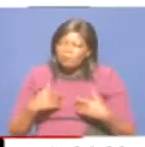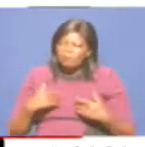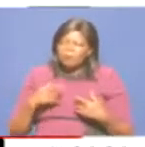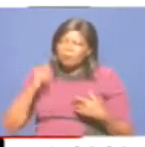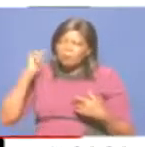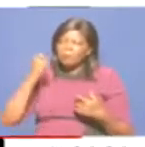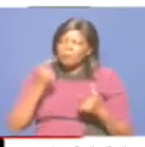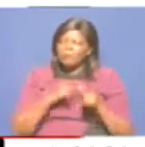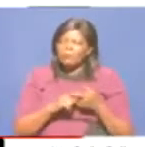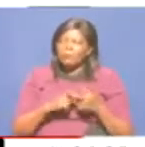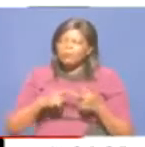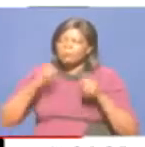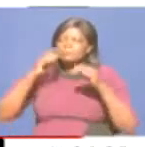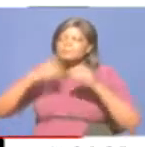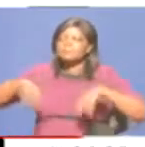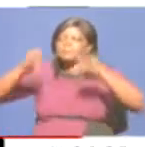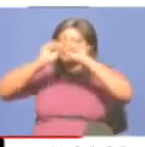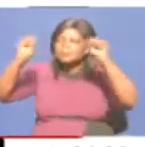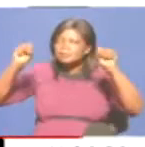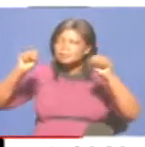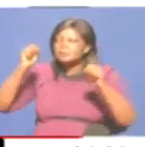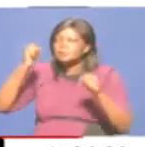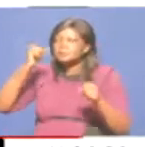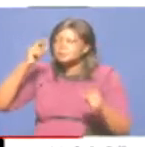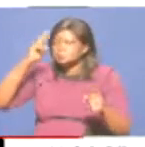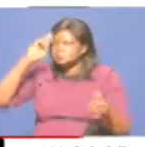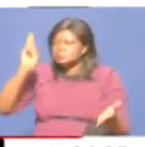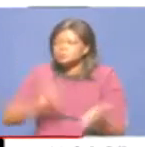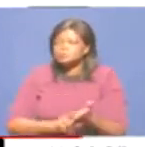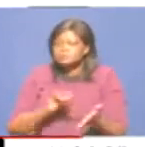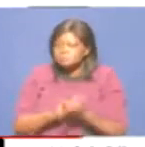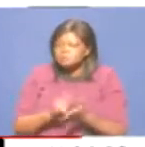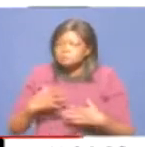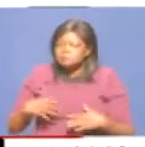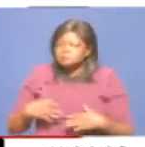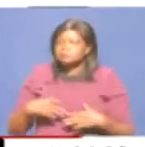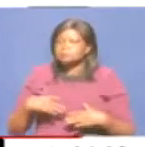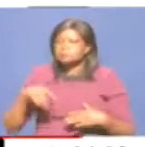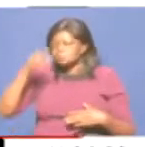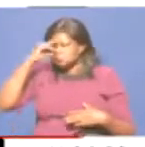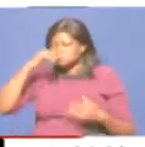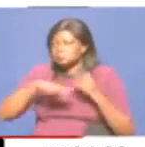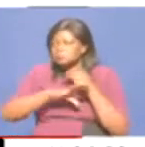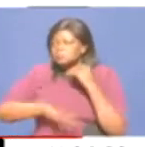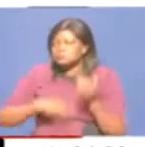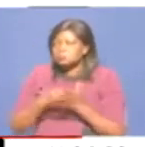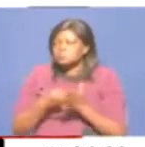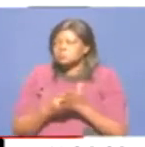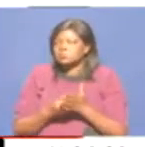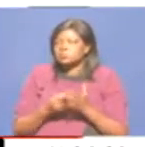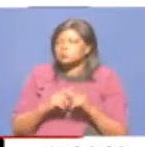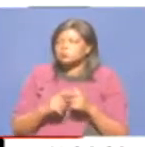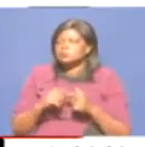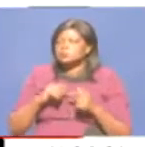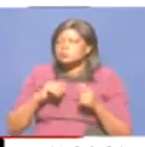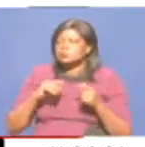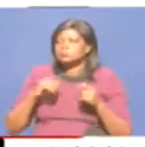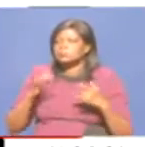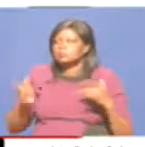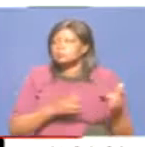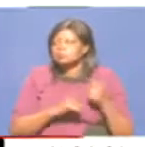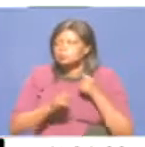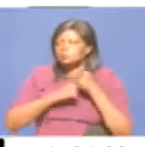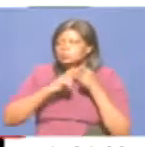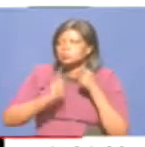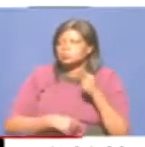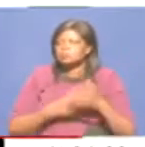president acknowledged that there are certain people in government that are stealing this money, then look at 6,000 per household that Raila